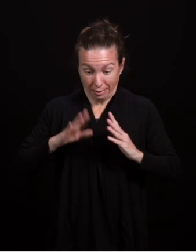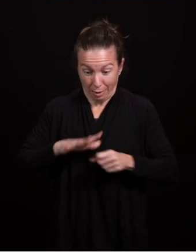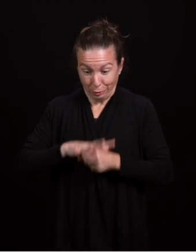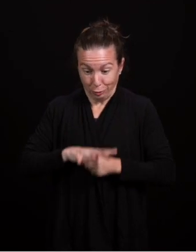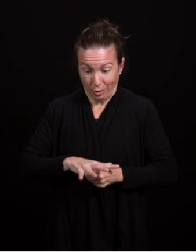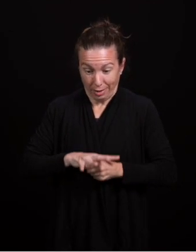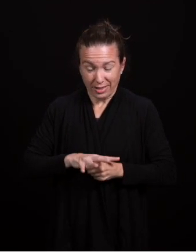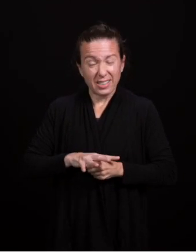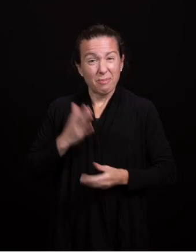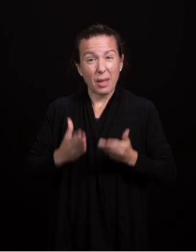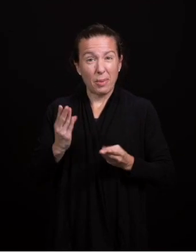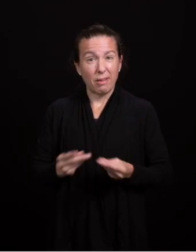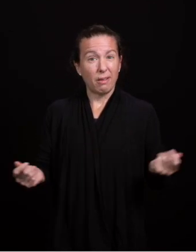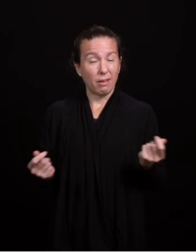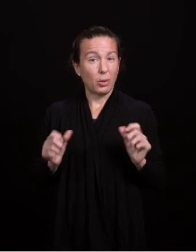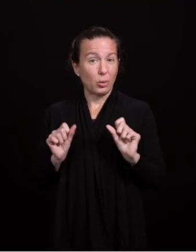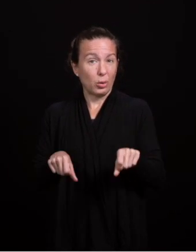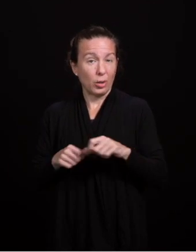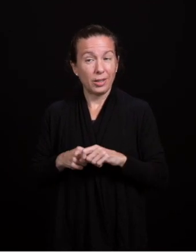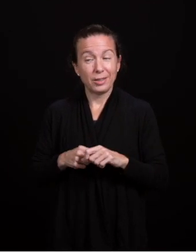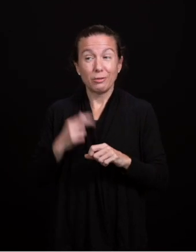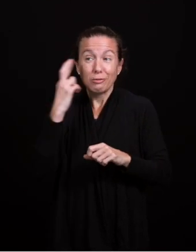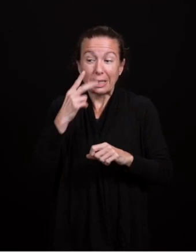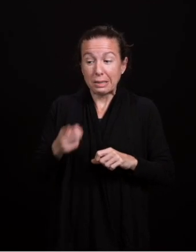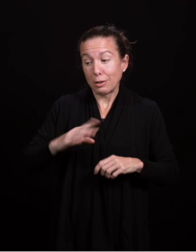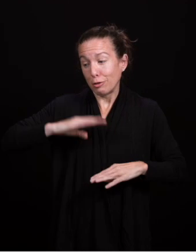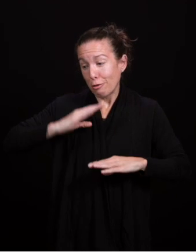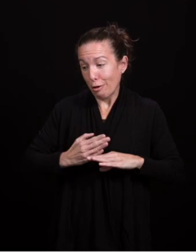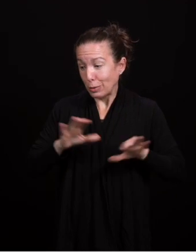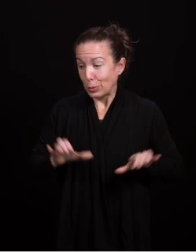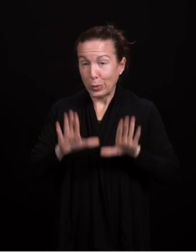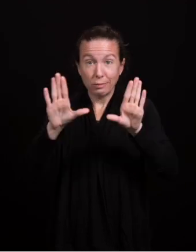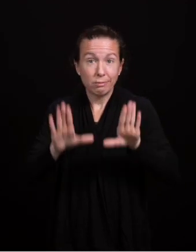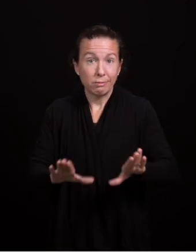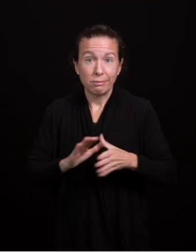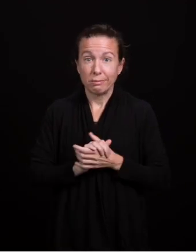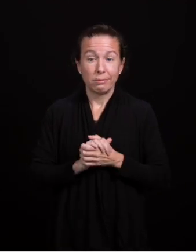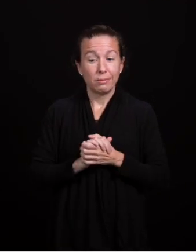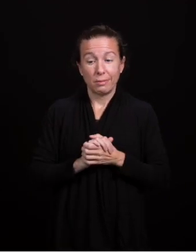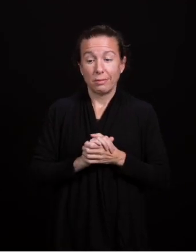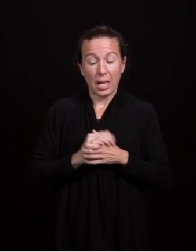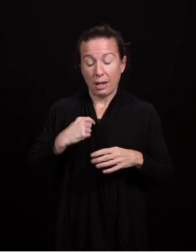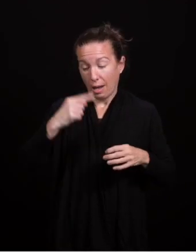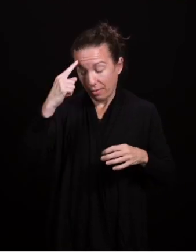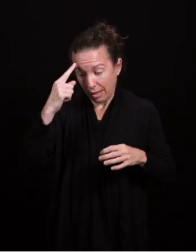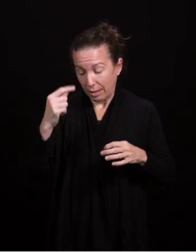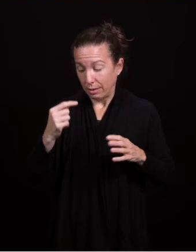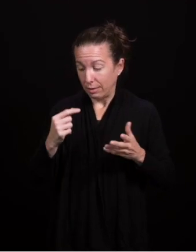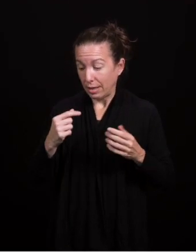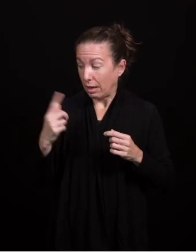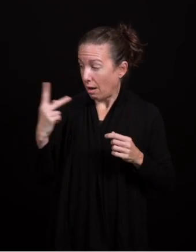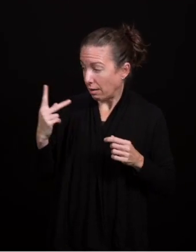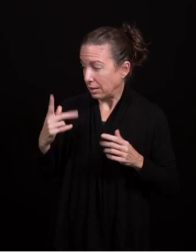daughter is doing really well, and I think all the things that we were concerned about in terms of us being